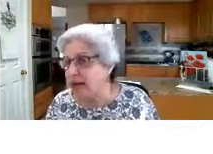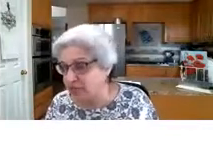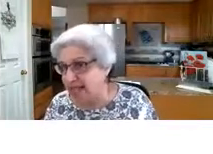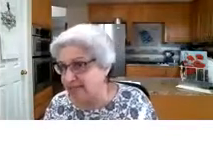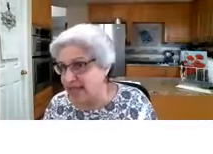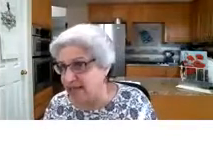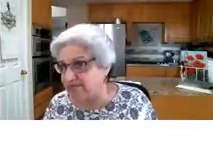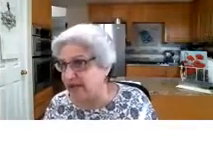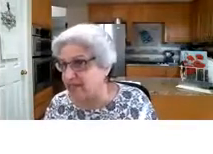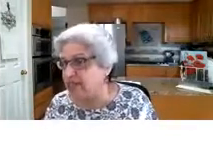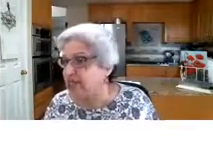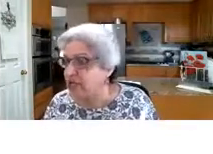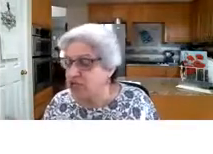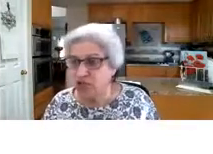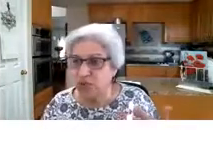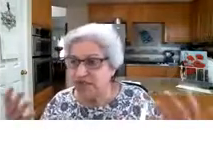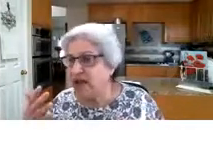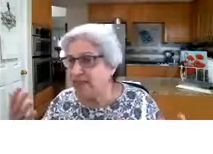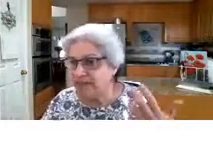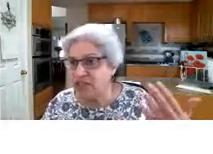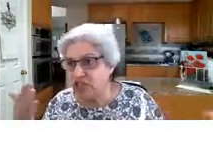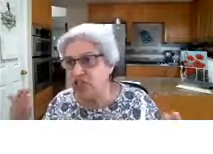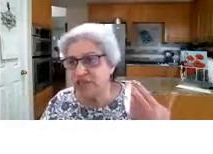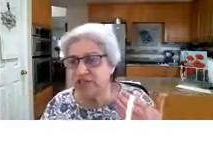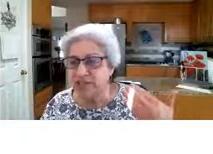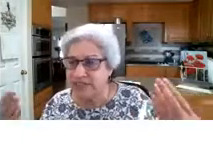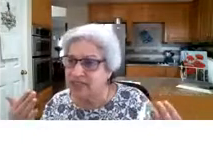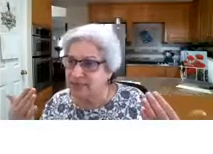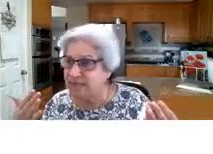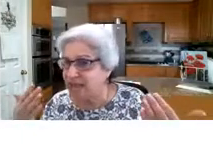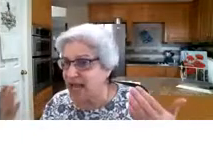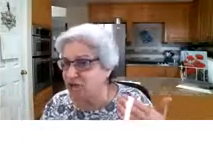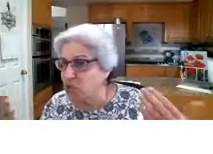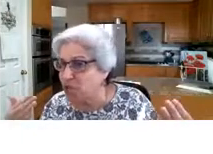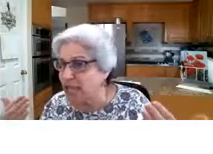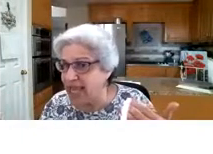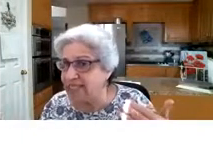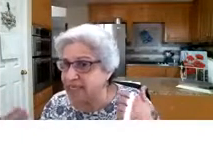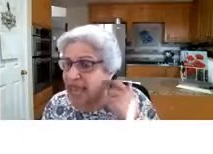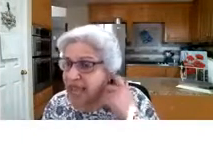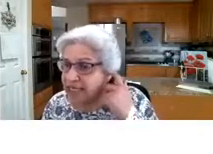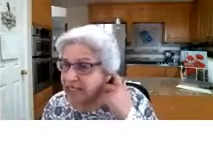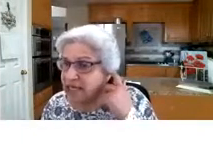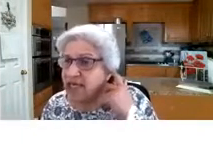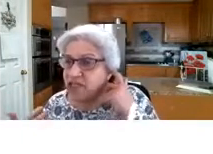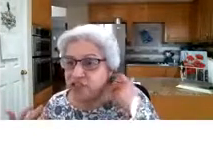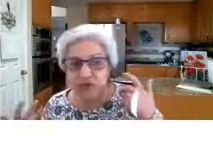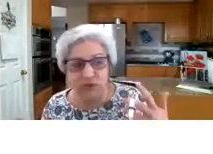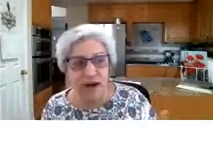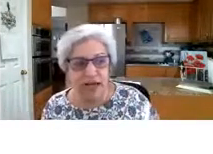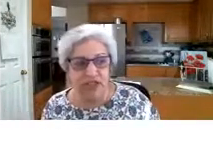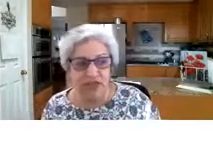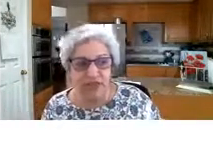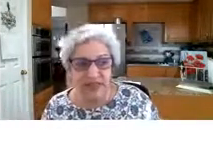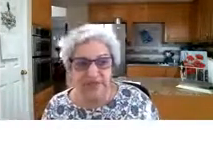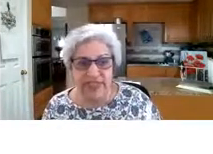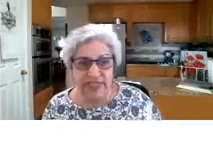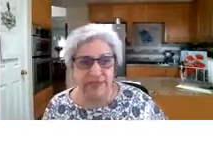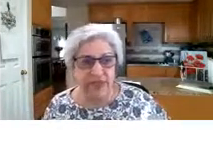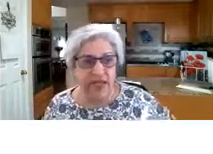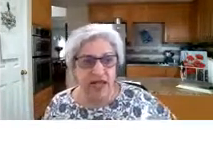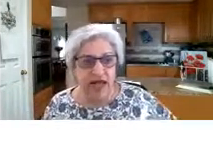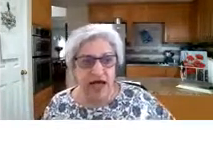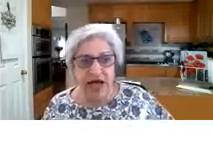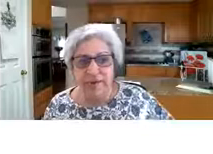information about that side effect. So we've got these two different systems that kind of work hand in hand to monitor